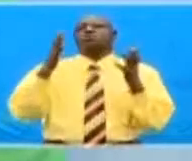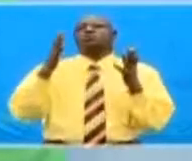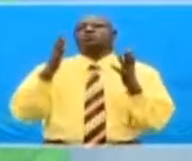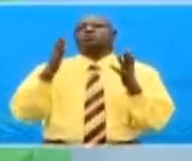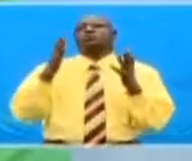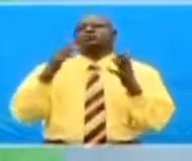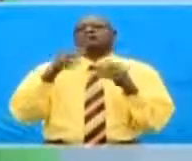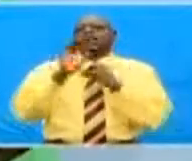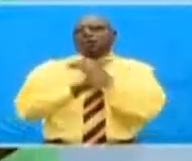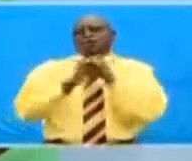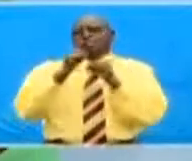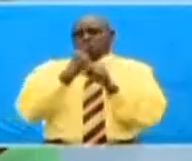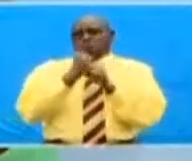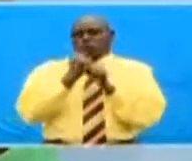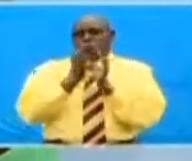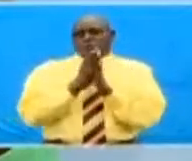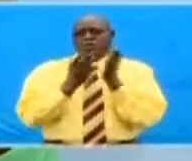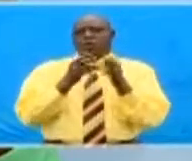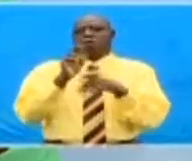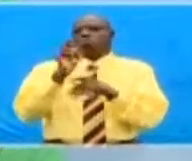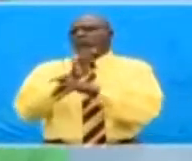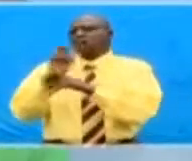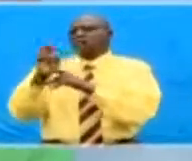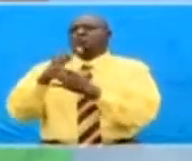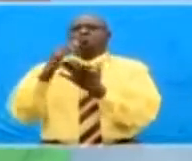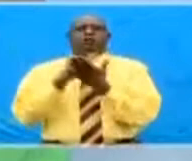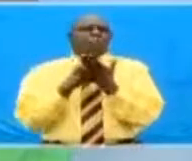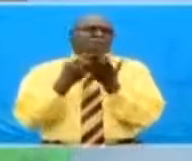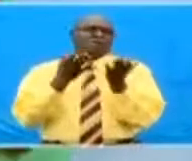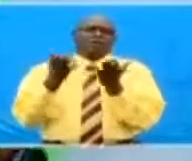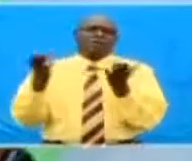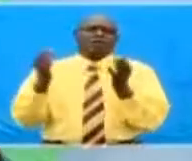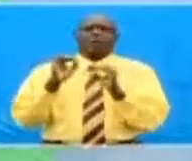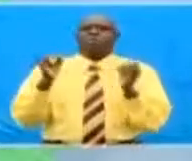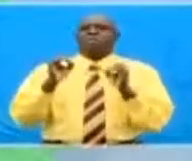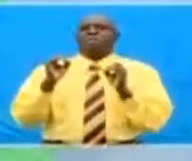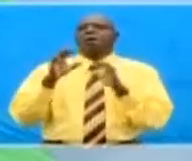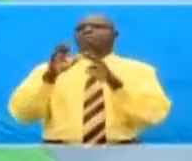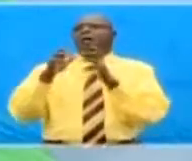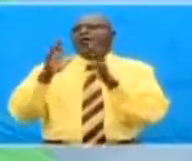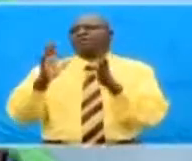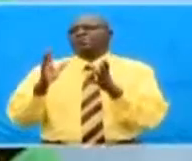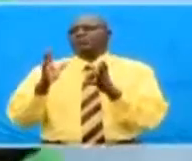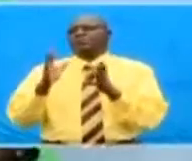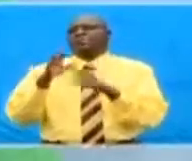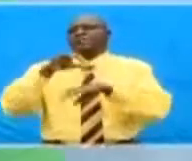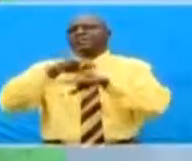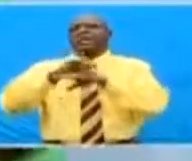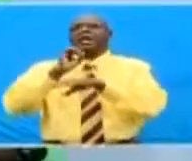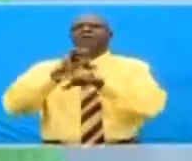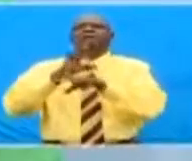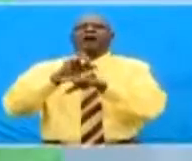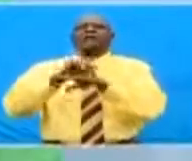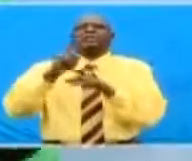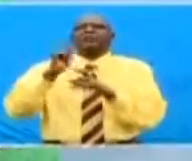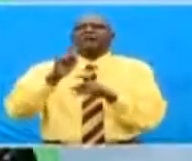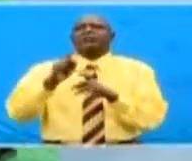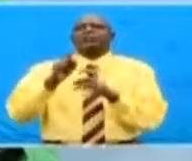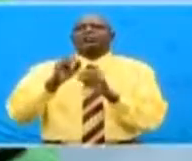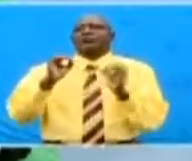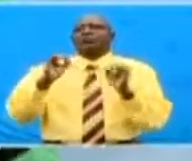sub-Saharan Africa, there are no monitoring programs. So, and the farmers are not getting the advice they need in terms of applying them